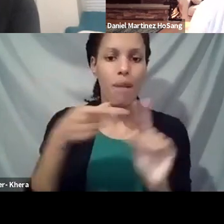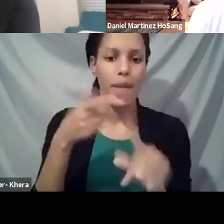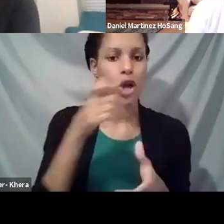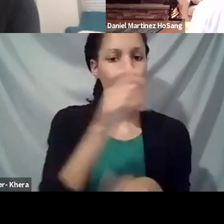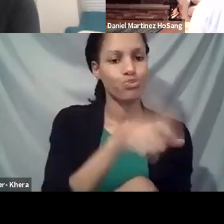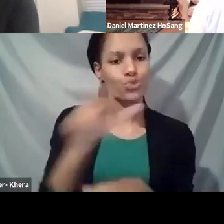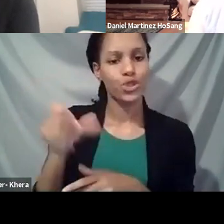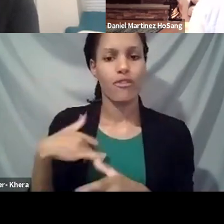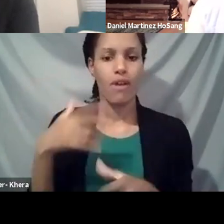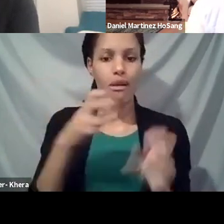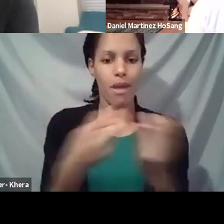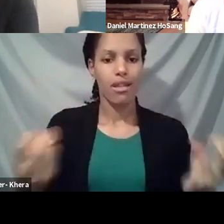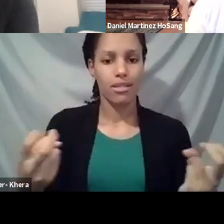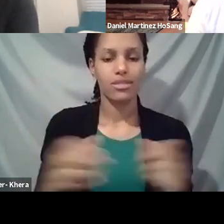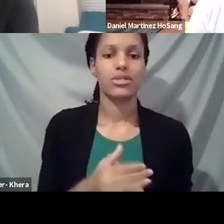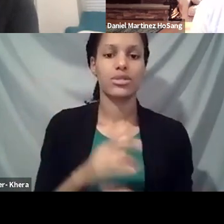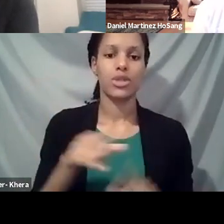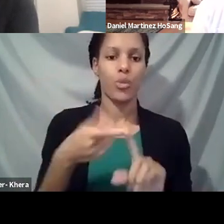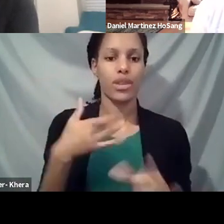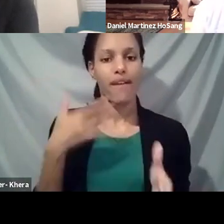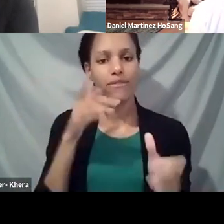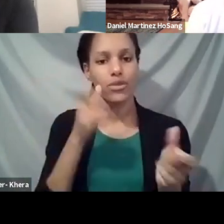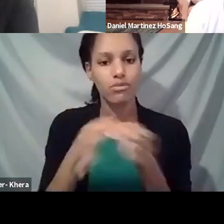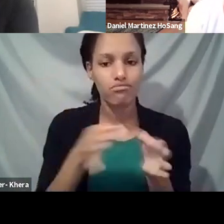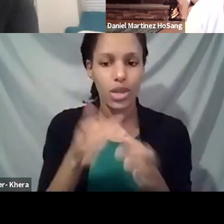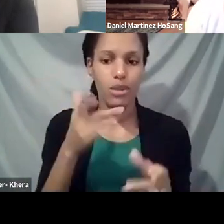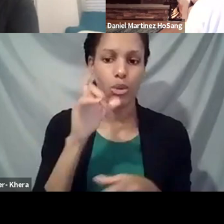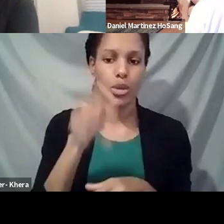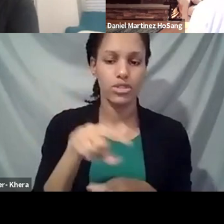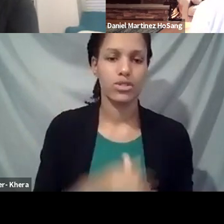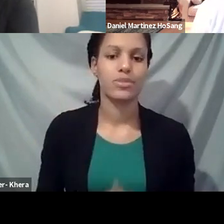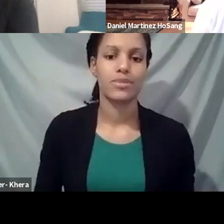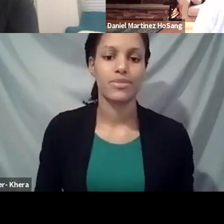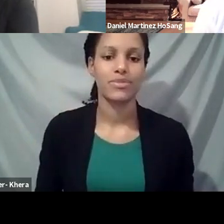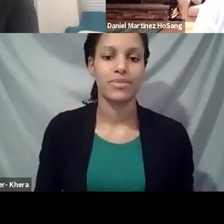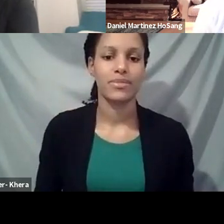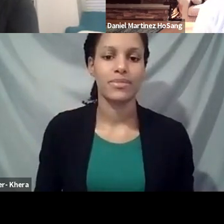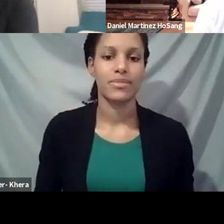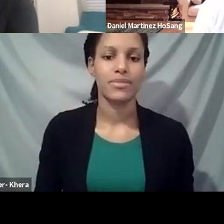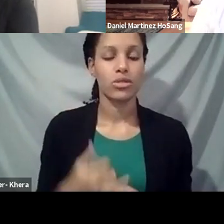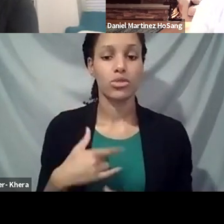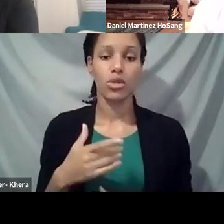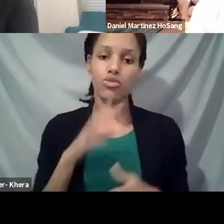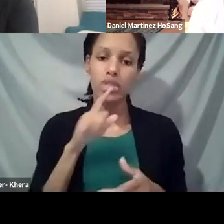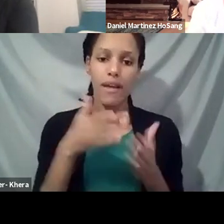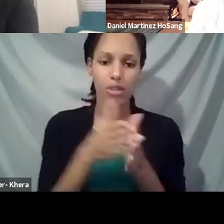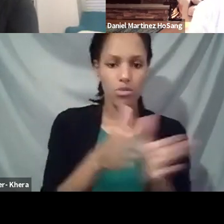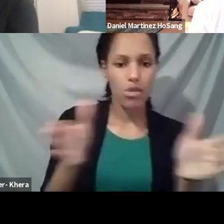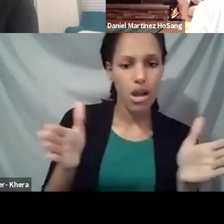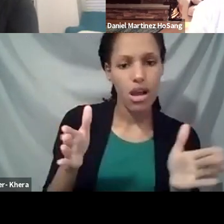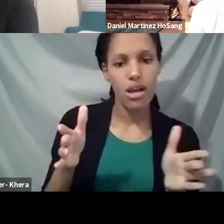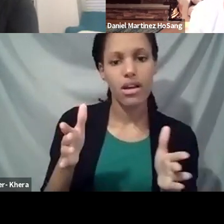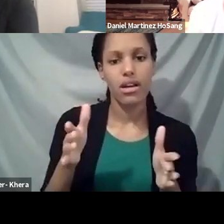Much of your research has focused on the broad political preferences and behavior of a wide range of Asian